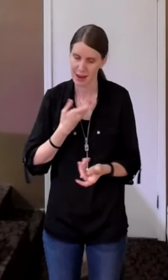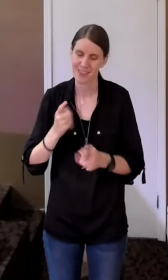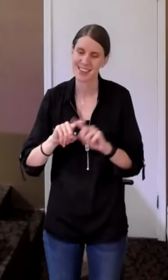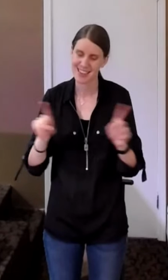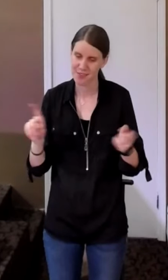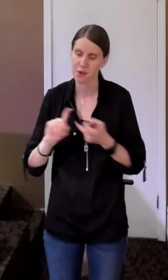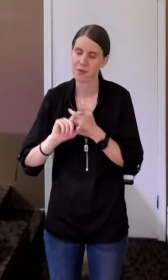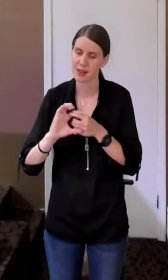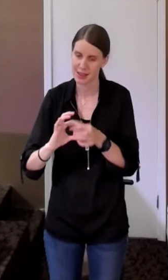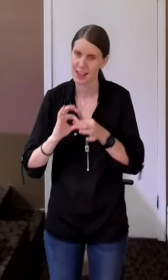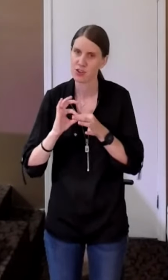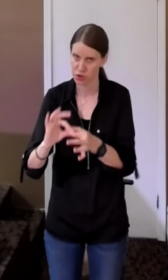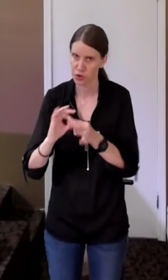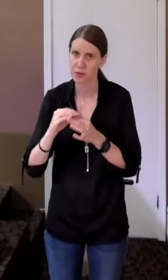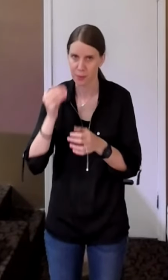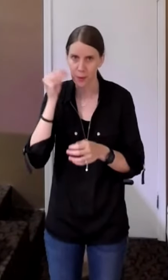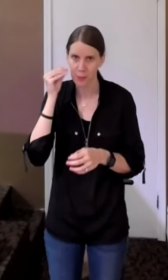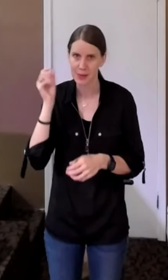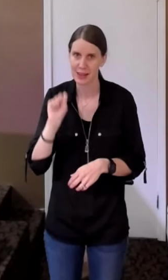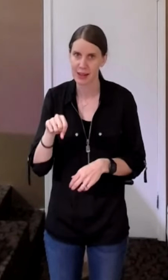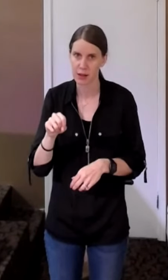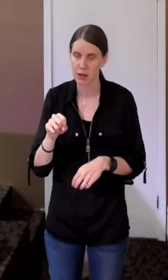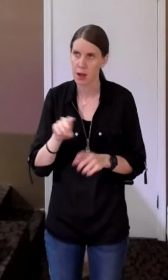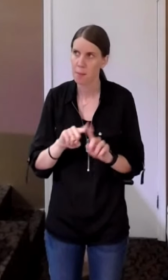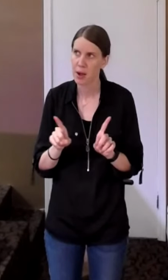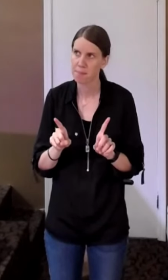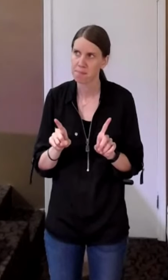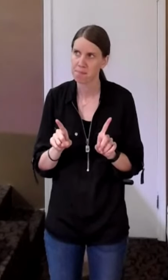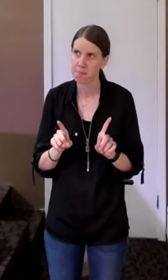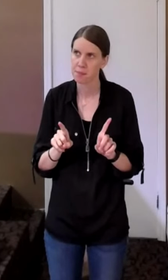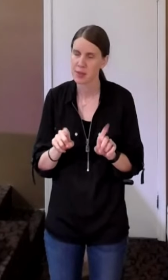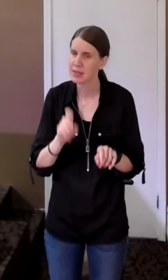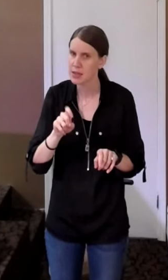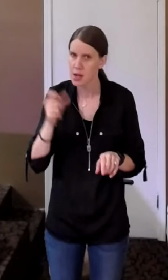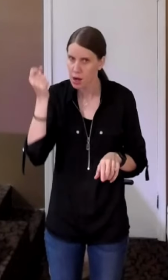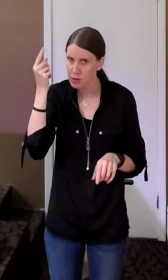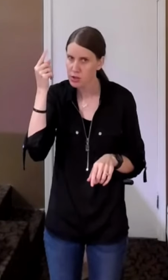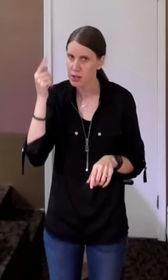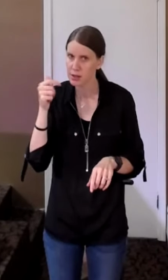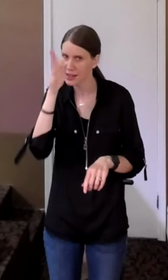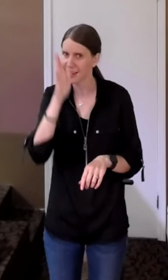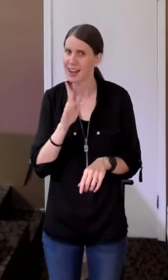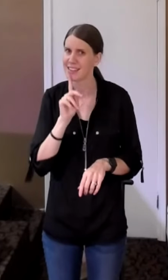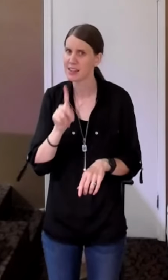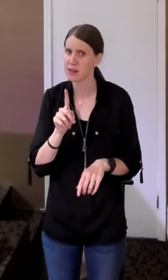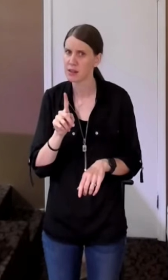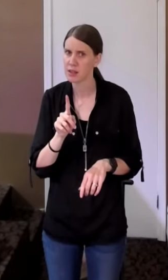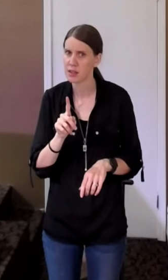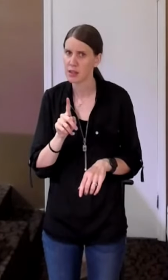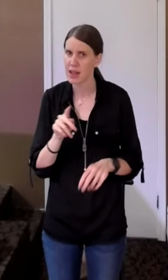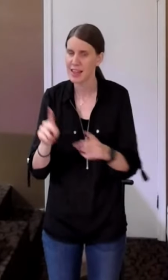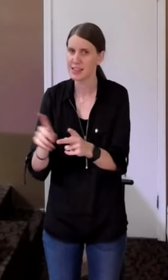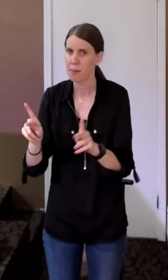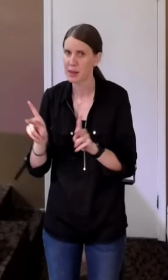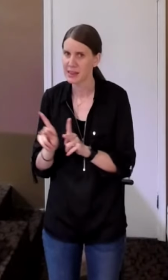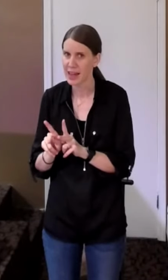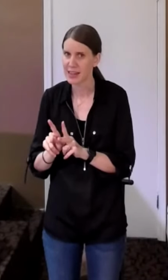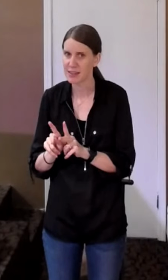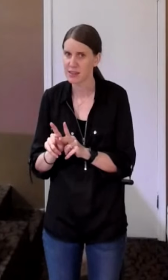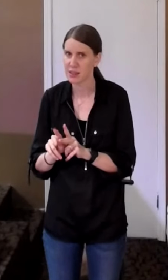relationships within our homes, but what we do need to understand is God says it's a position